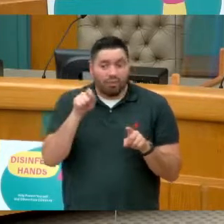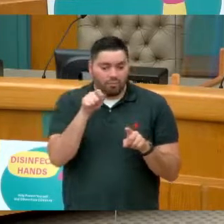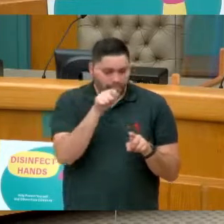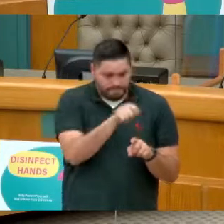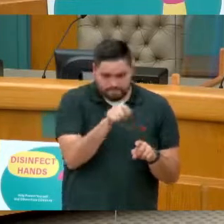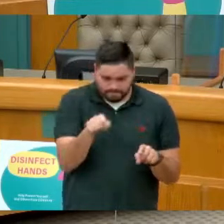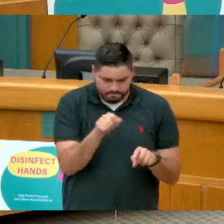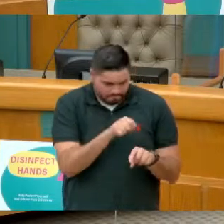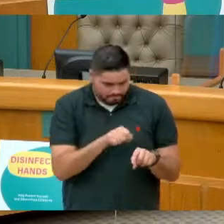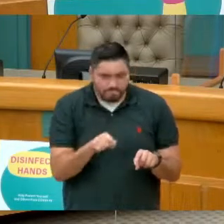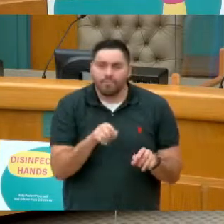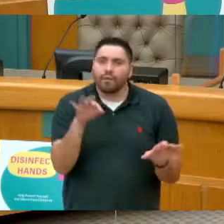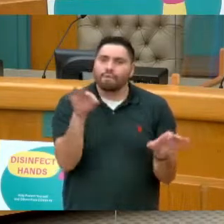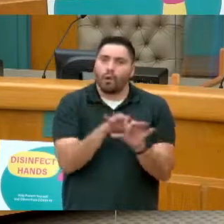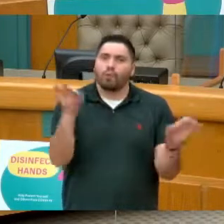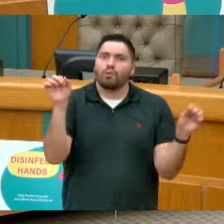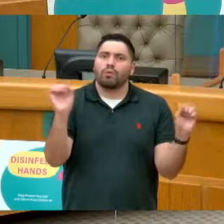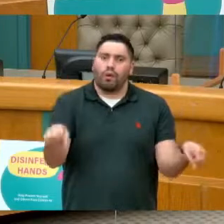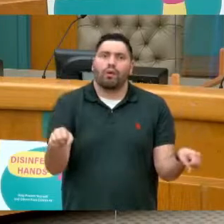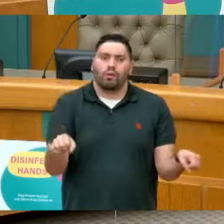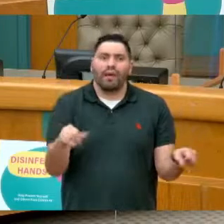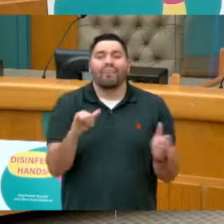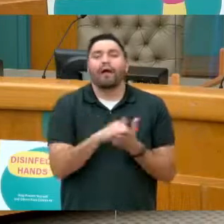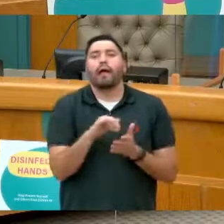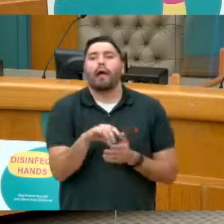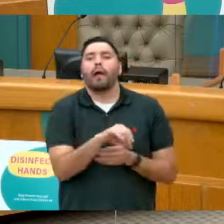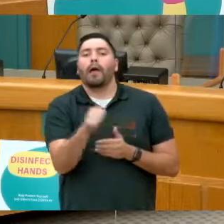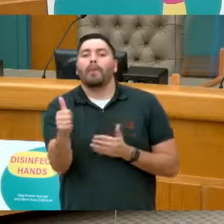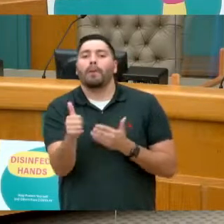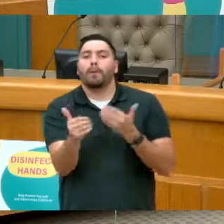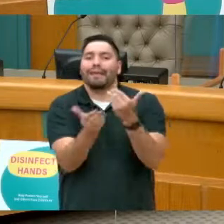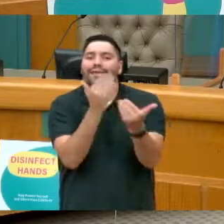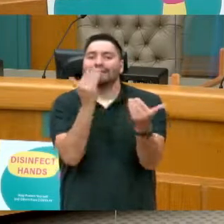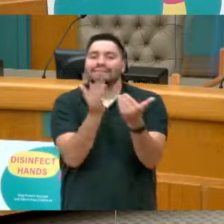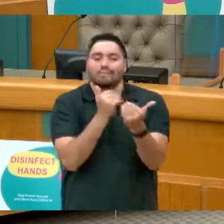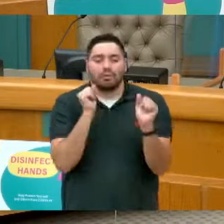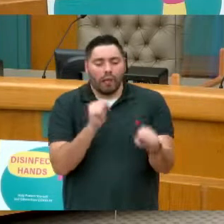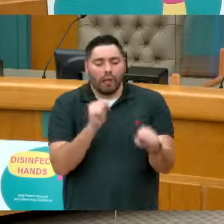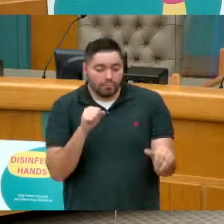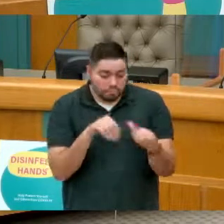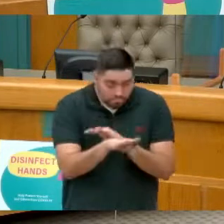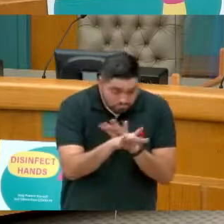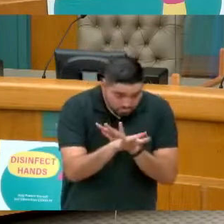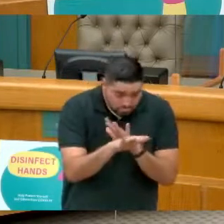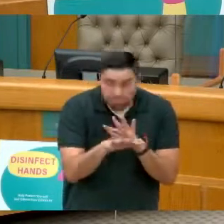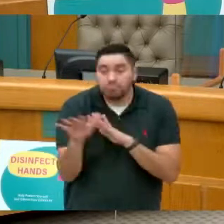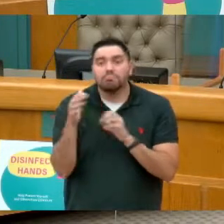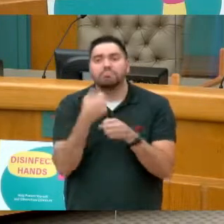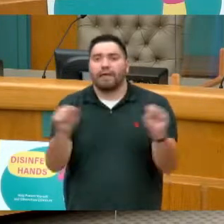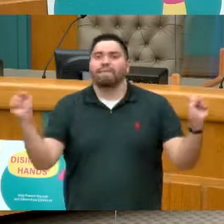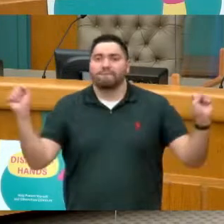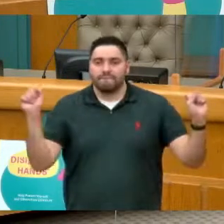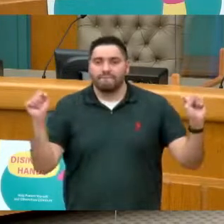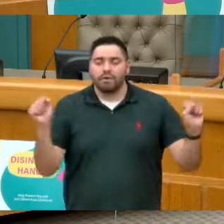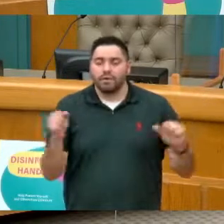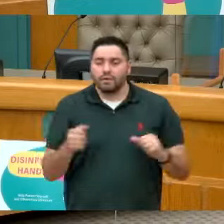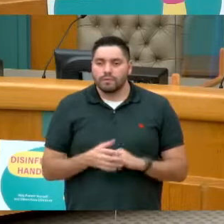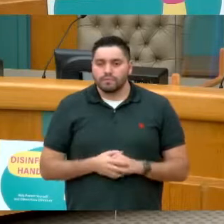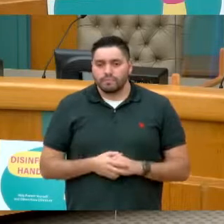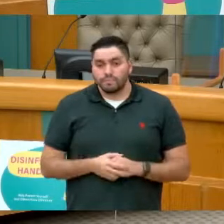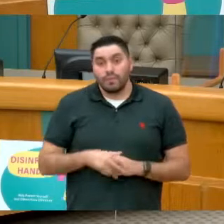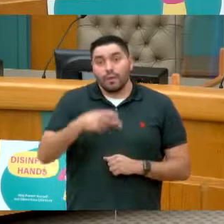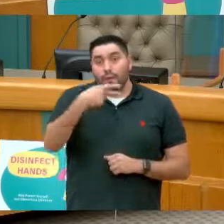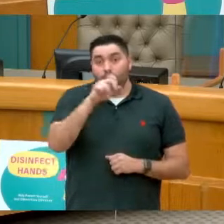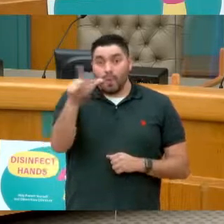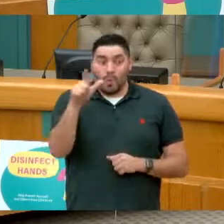workers to also respect the social distancing guidelines. You will use Q-tips. You'll be given a Q-tip